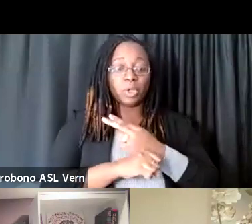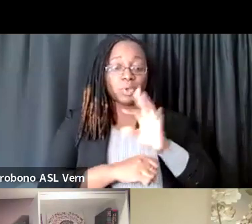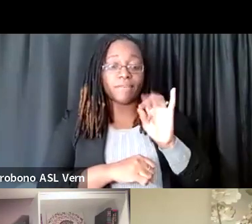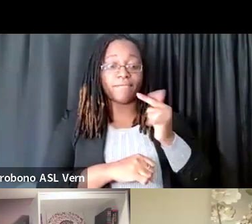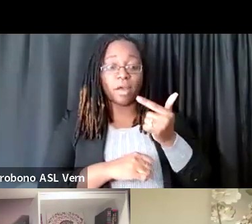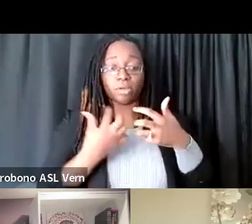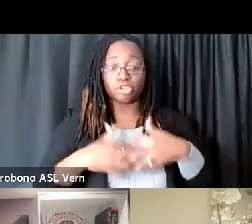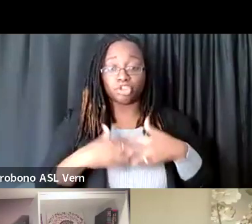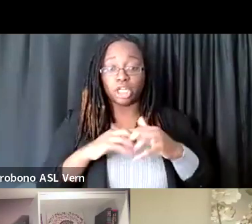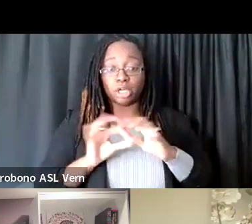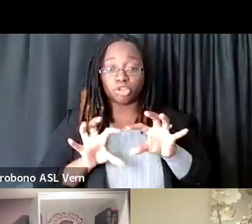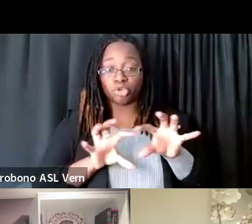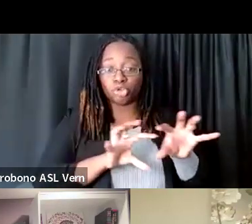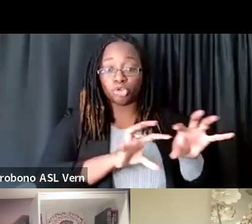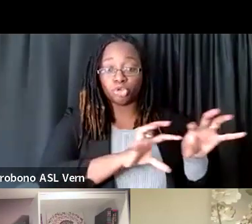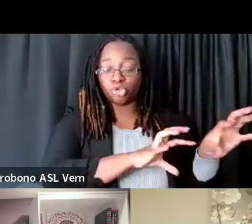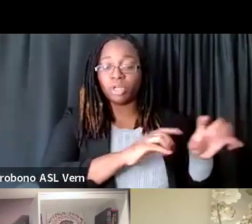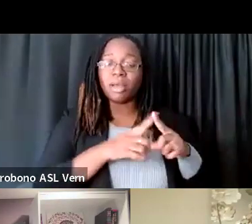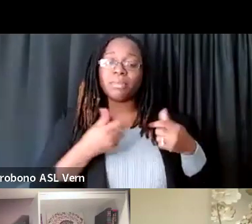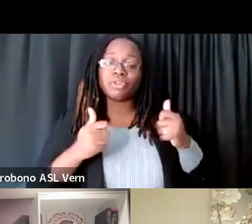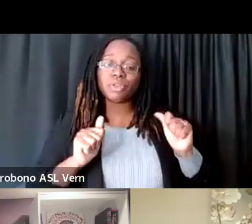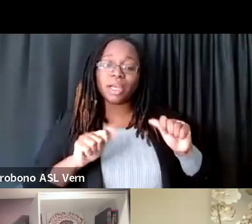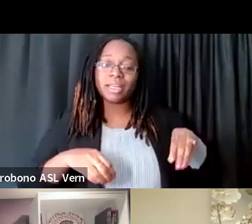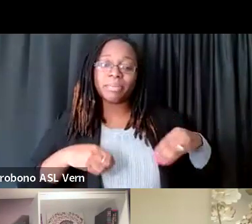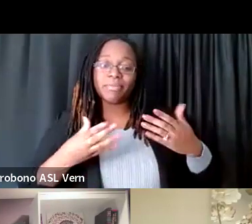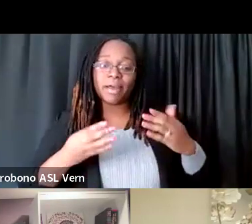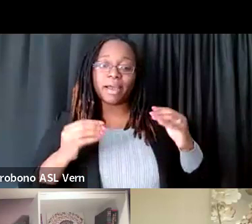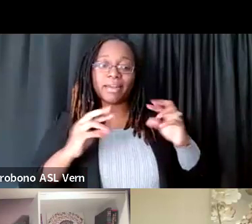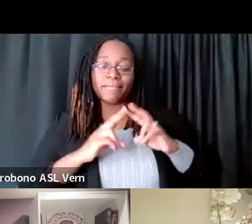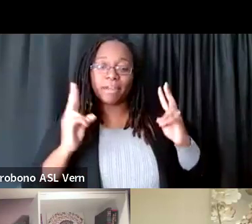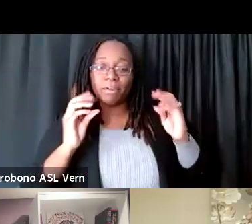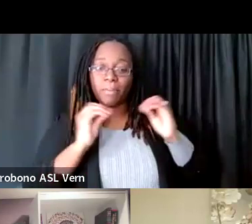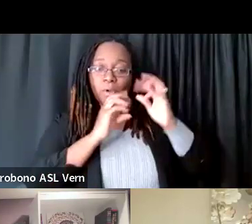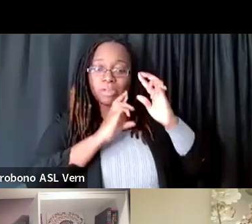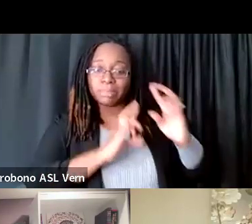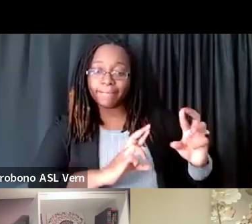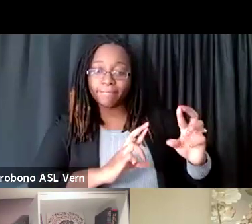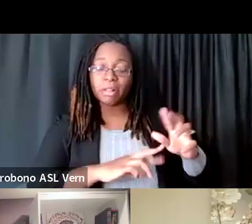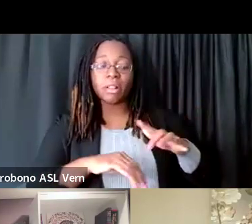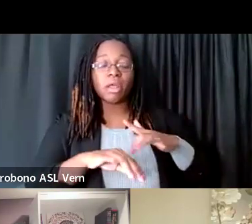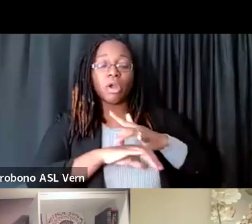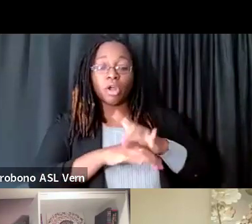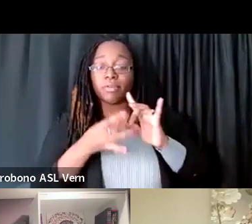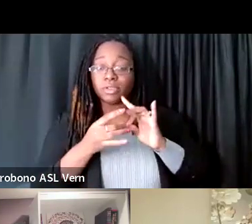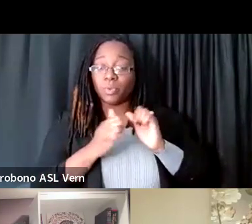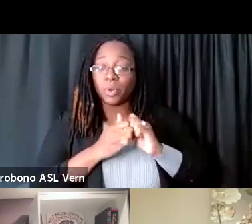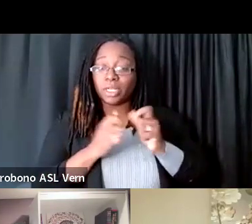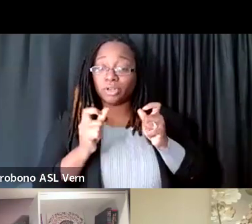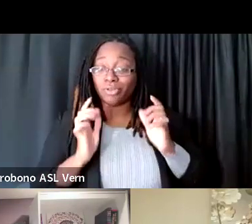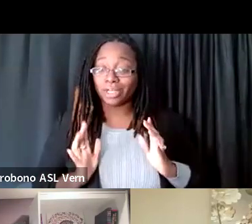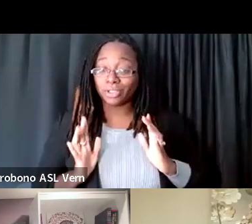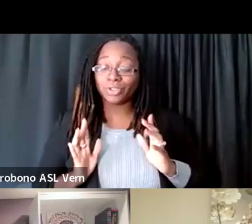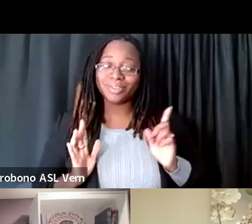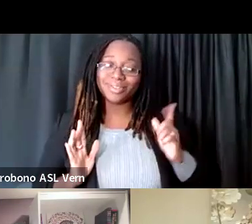a respectful and early relationship with the director, if you can, so that they understand that you are there